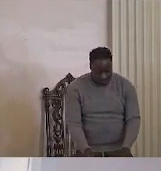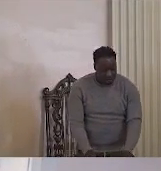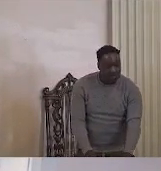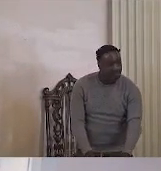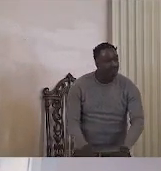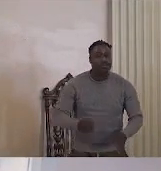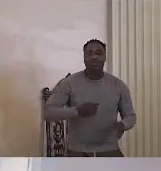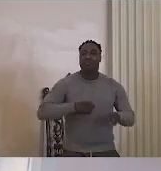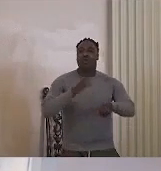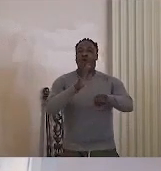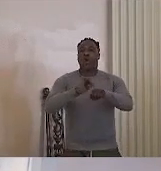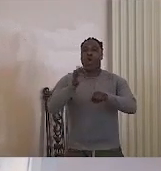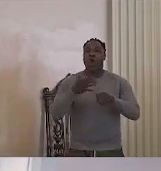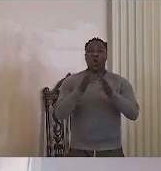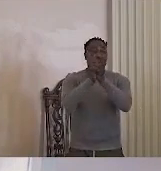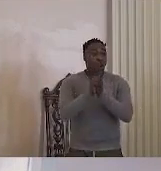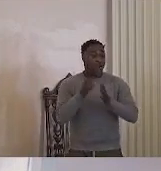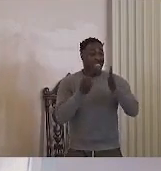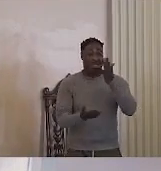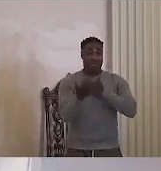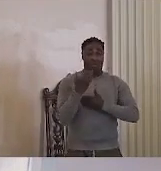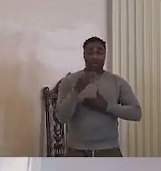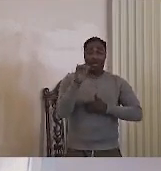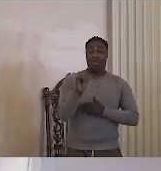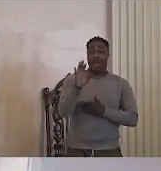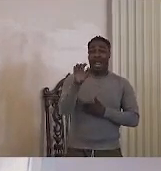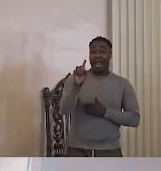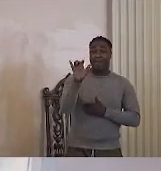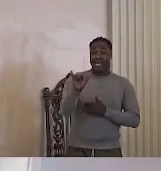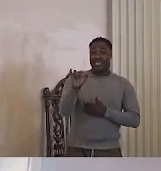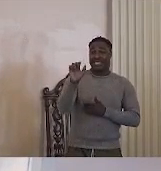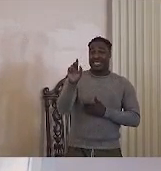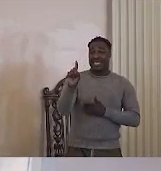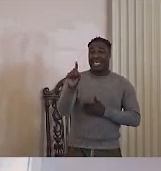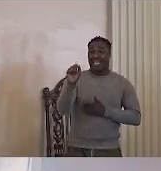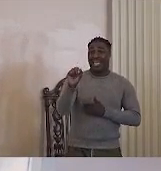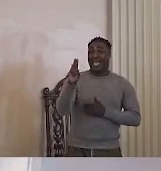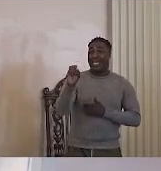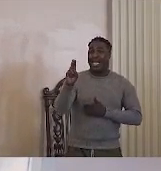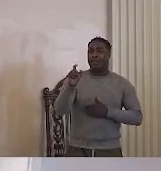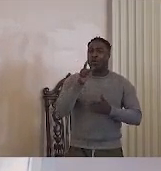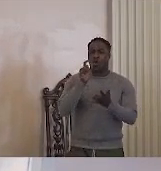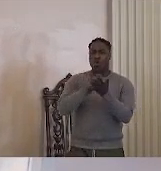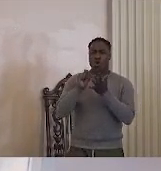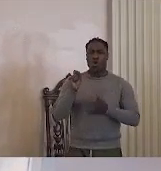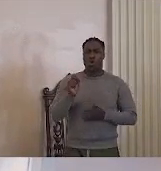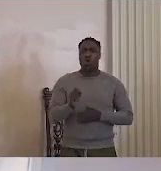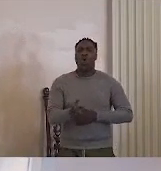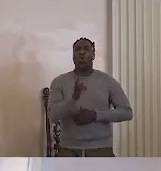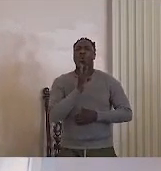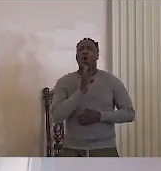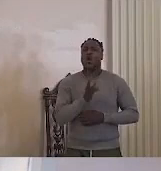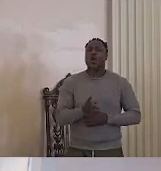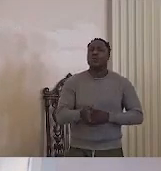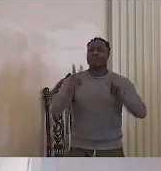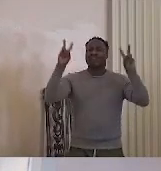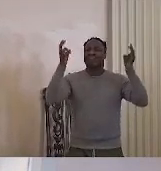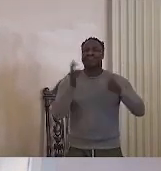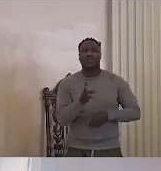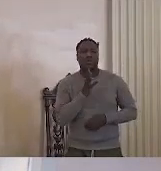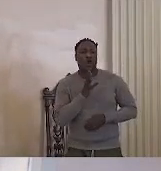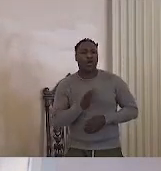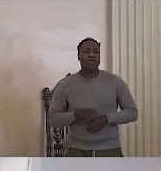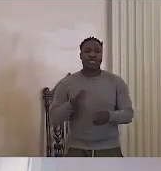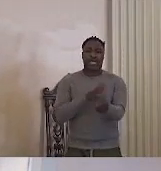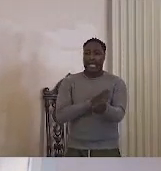Our call to worship this morning is by Betsy Damon, who wrote Water Talks,